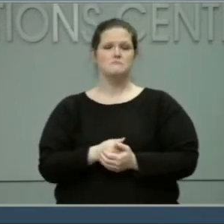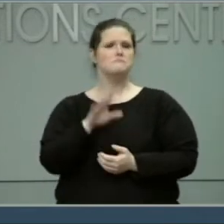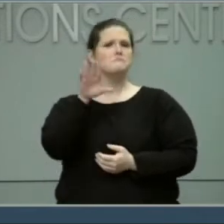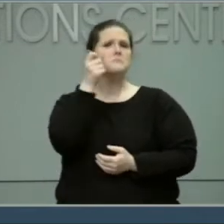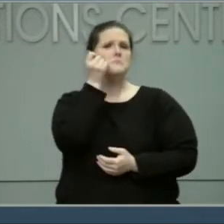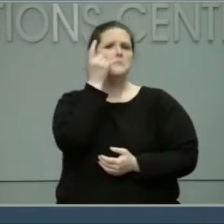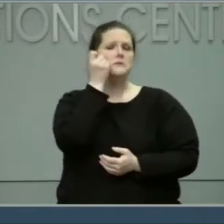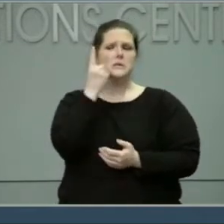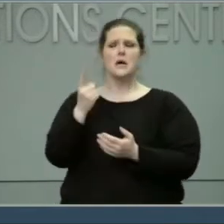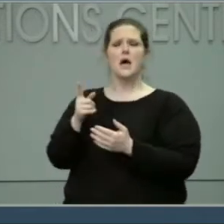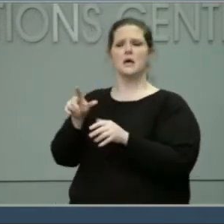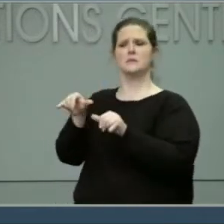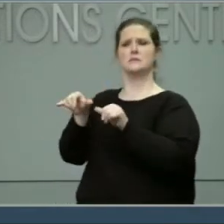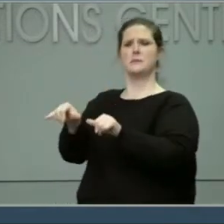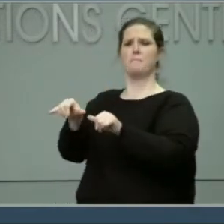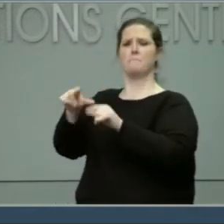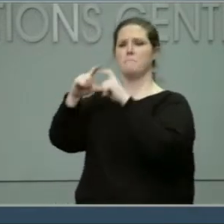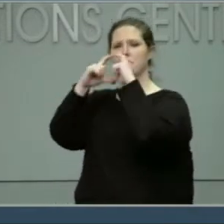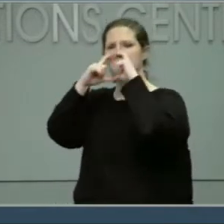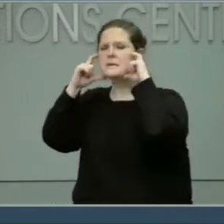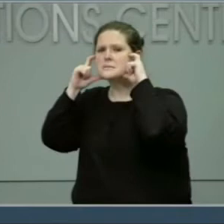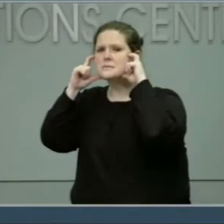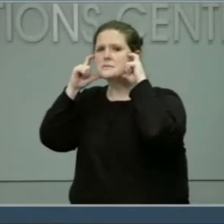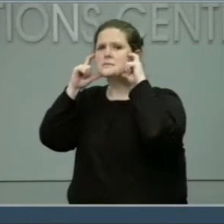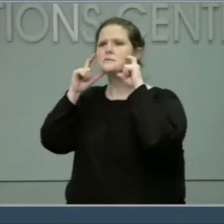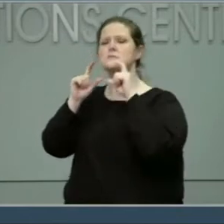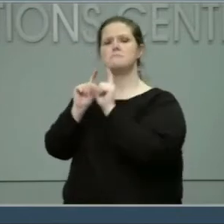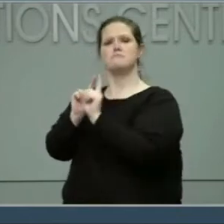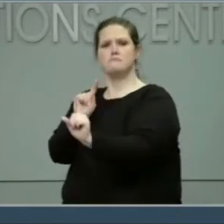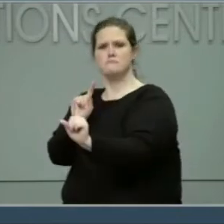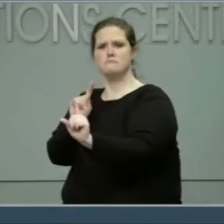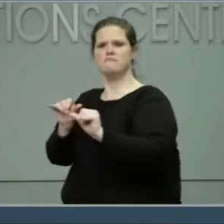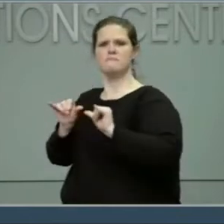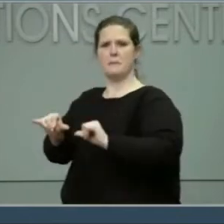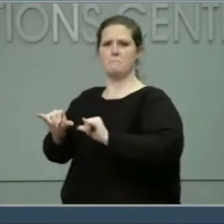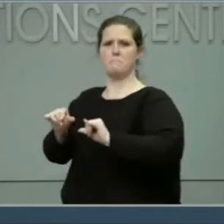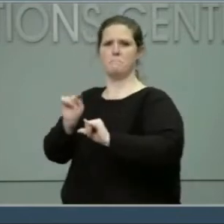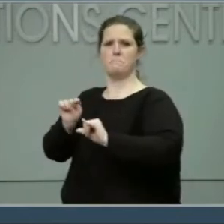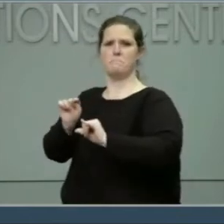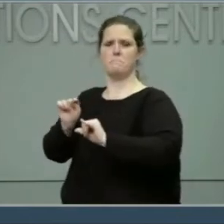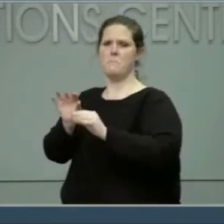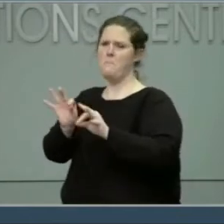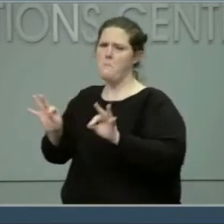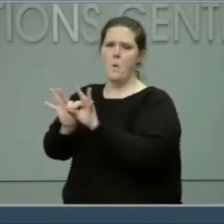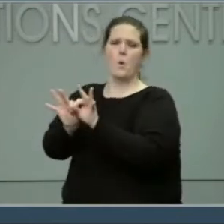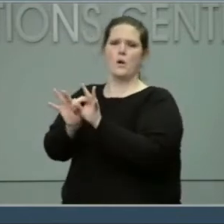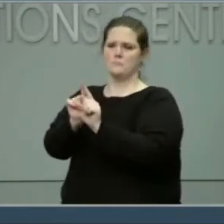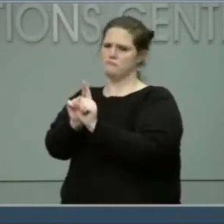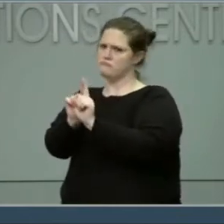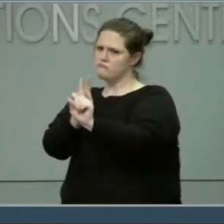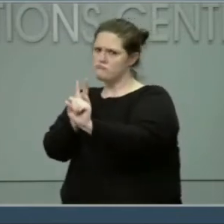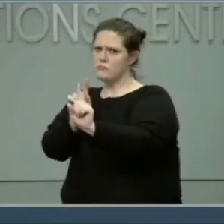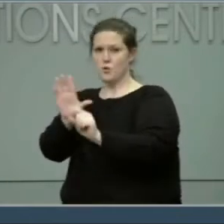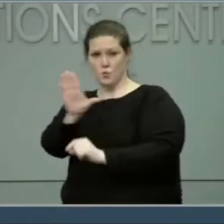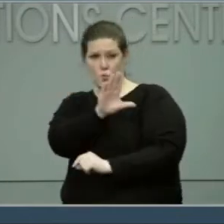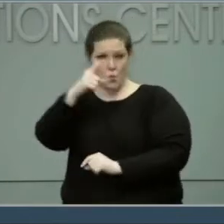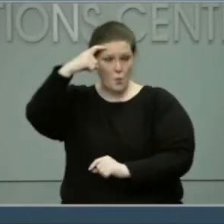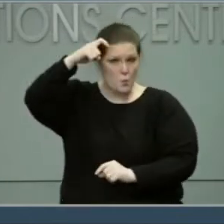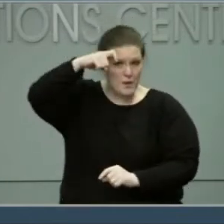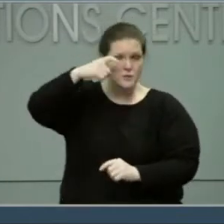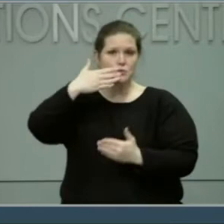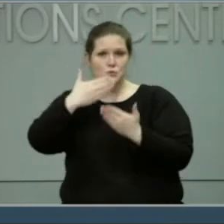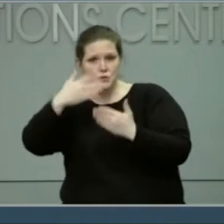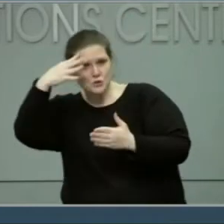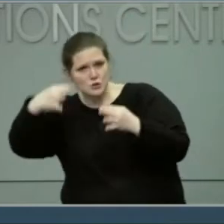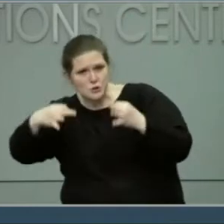mask mandate, will remain in place. It'll be as important as ever to stay socially distant and use good judgment.